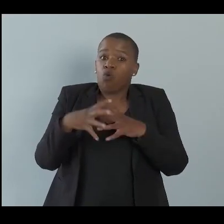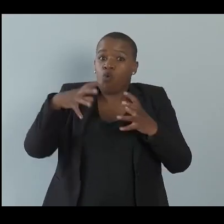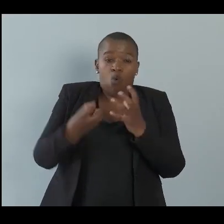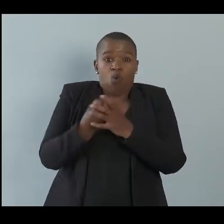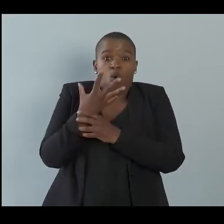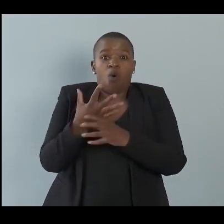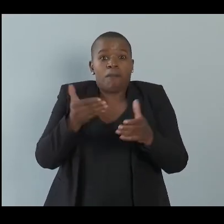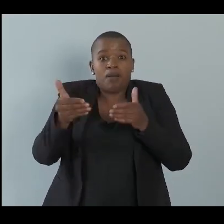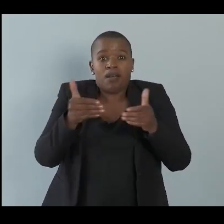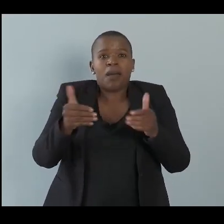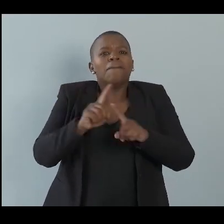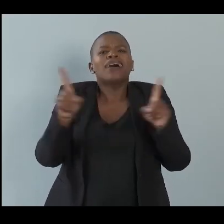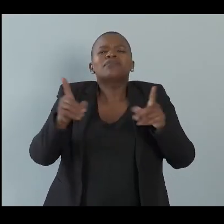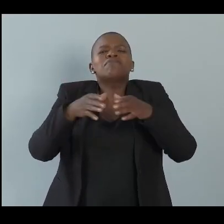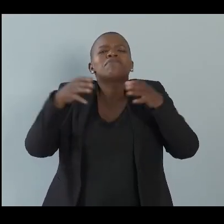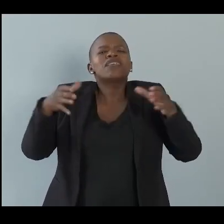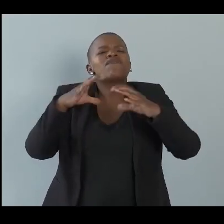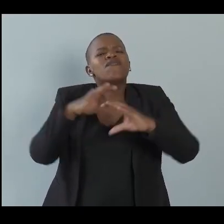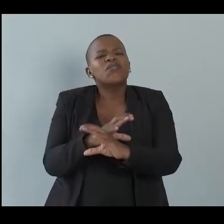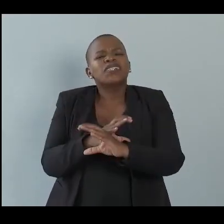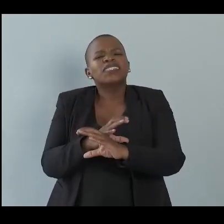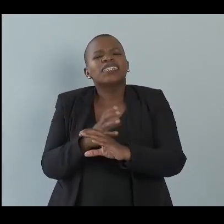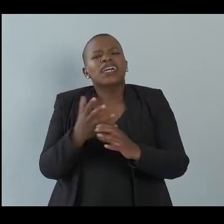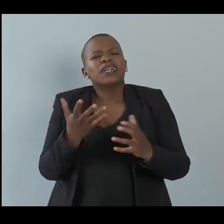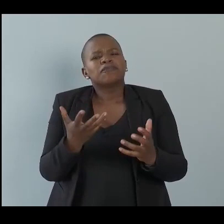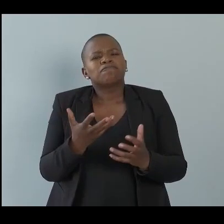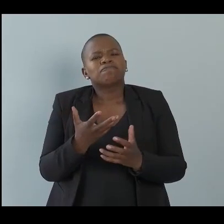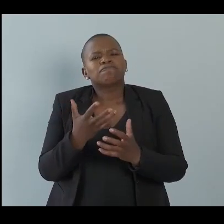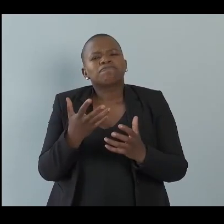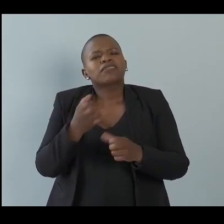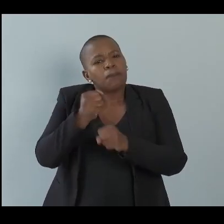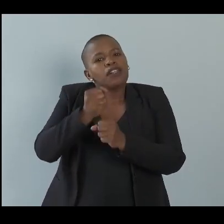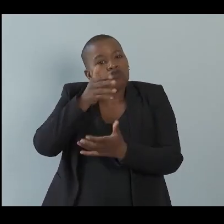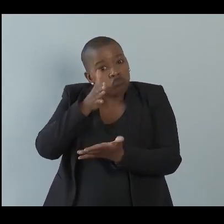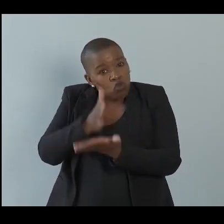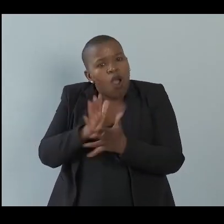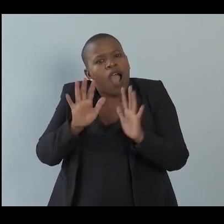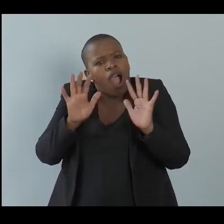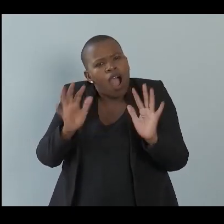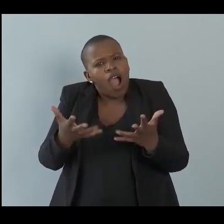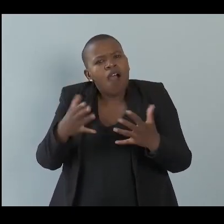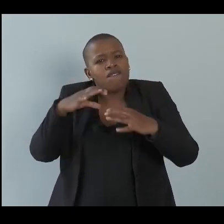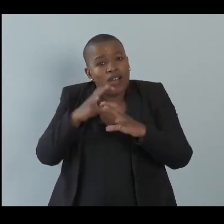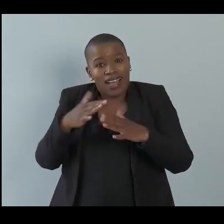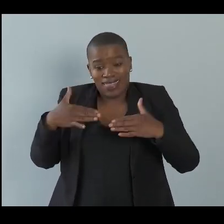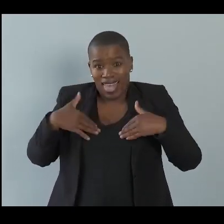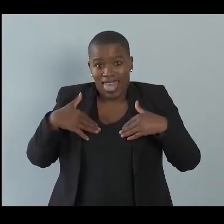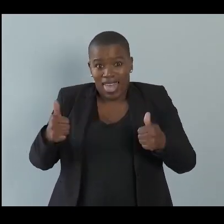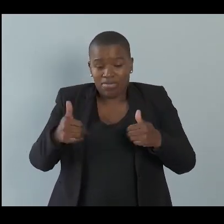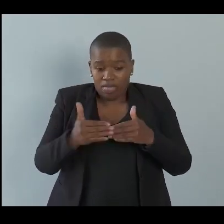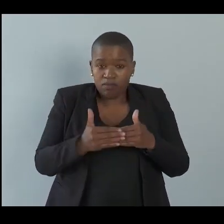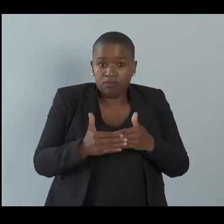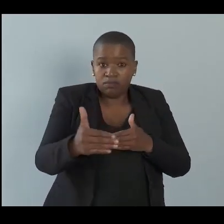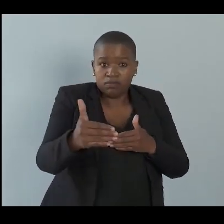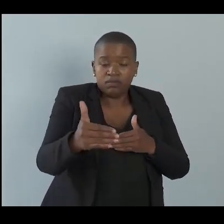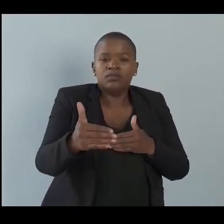the big focus for us is to maintain that our balance sheet is healthy. I think it's a very good thing to have at this point in time. Build out our annuity